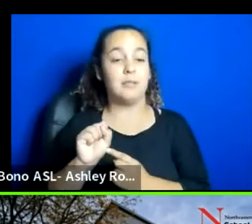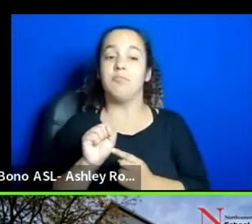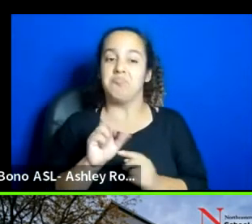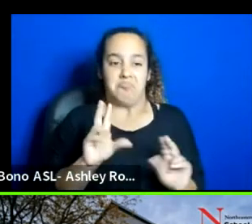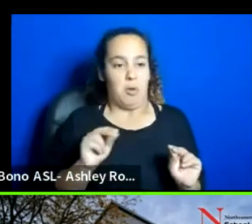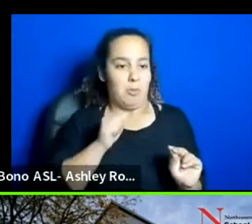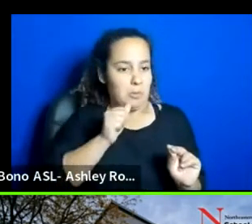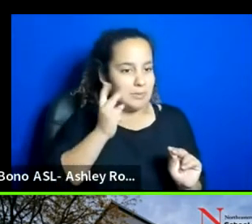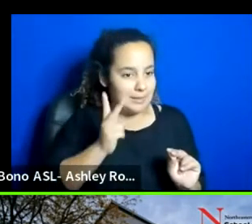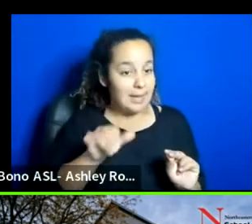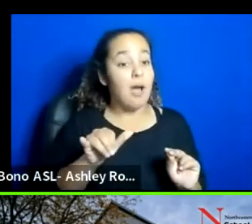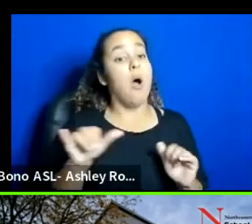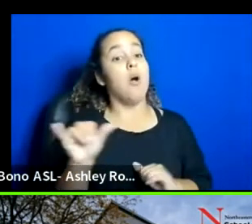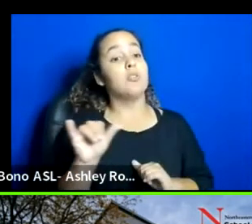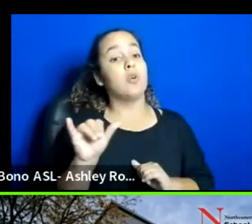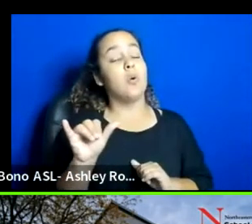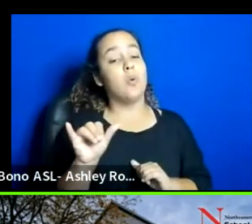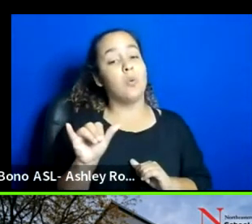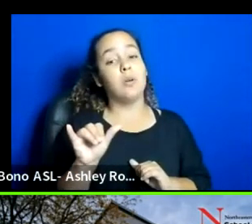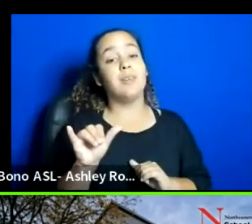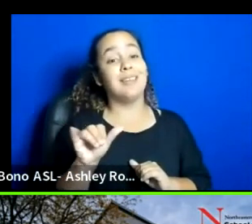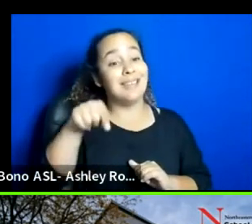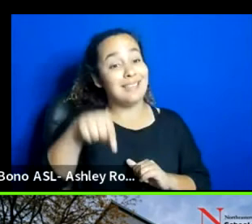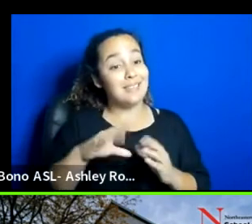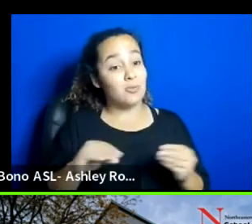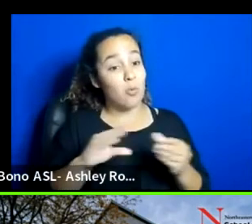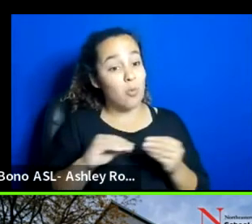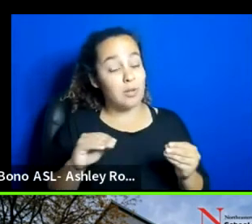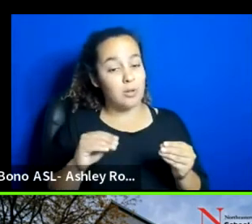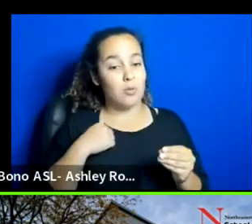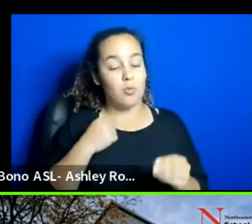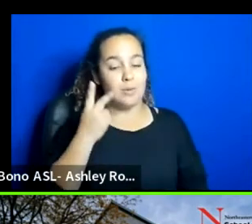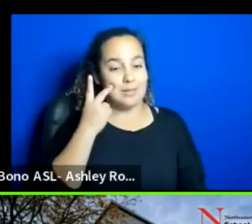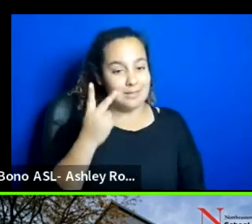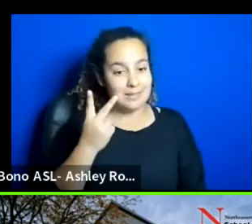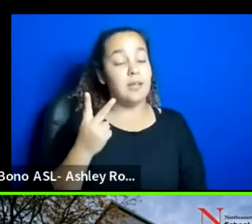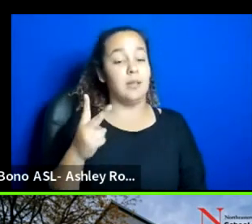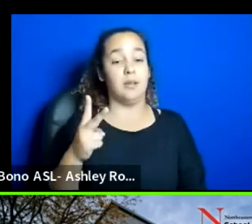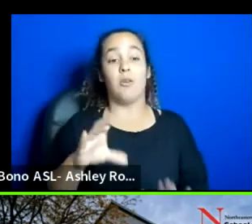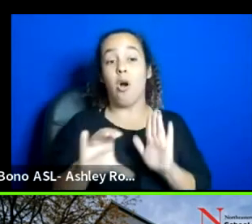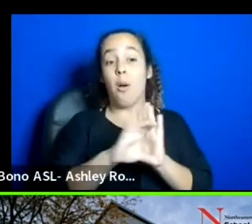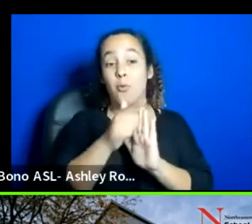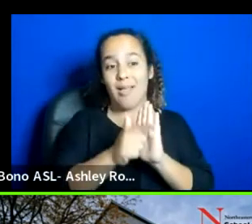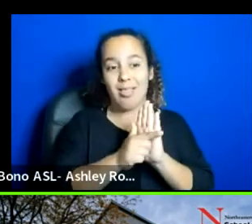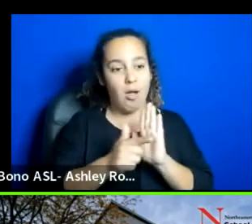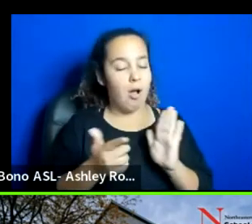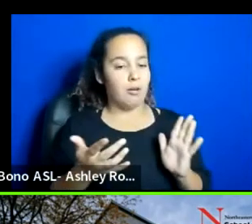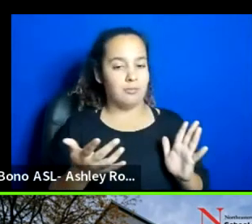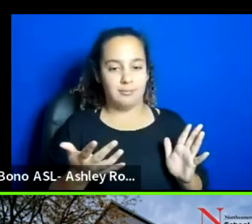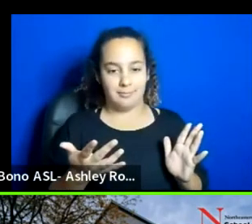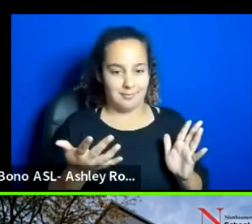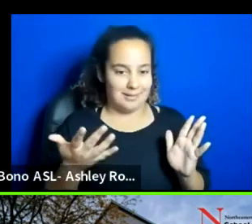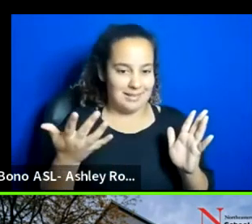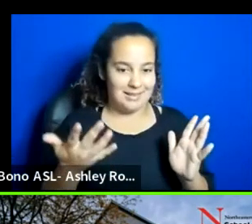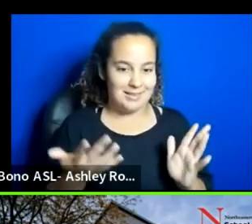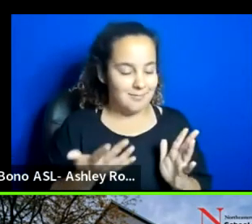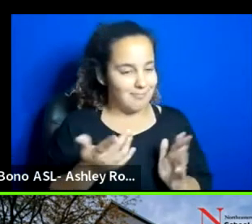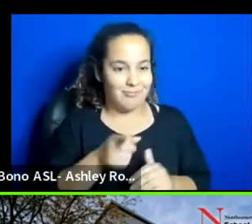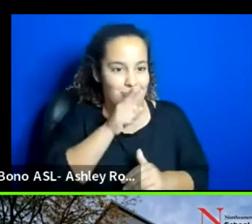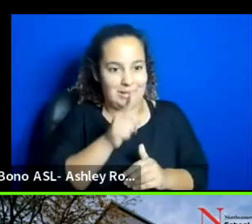also, in this story, find that copyright law itself is curiously absent.